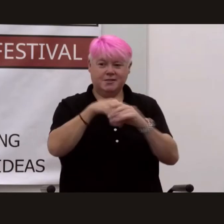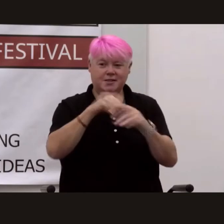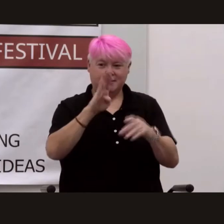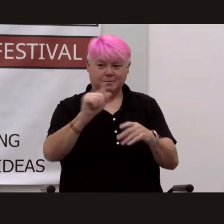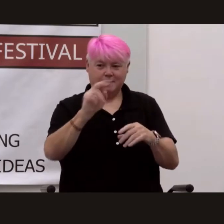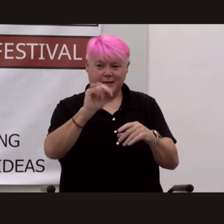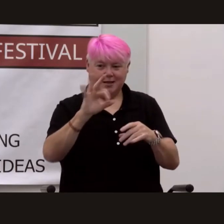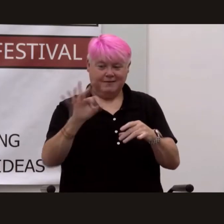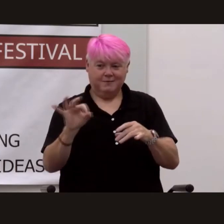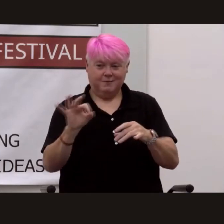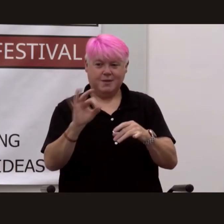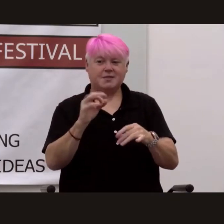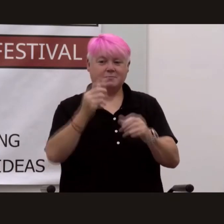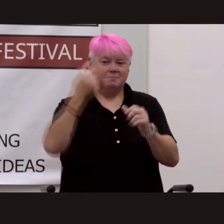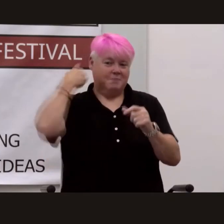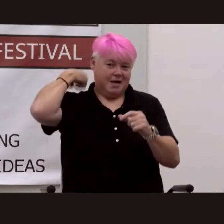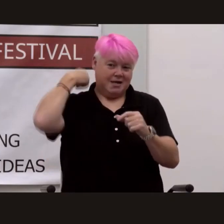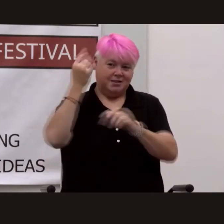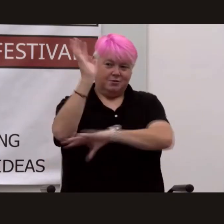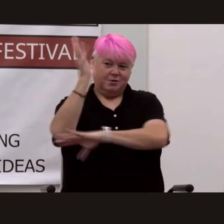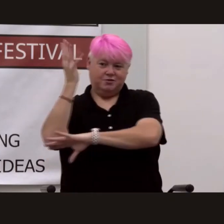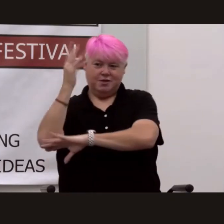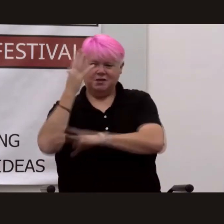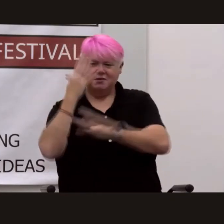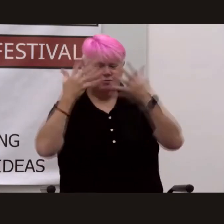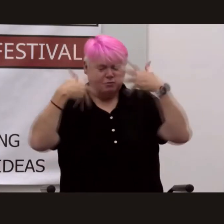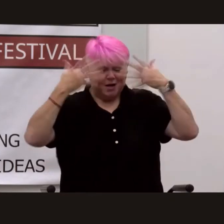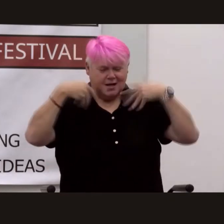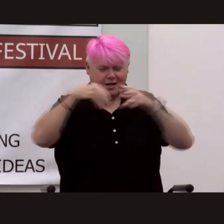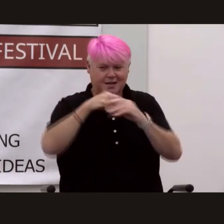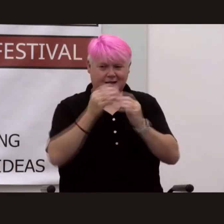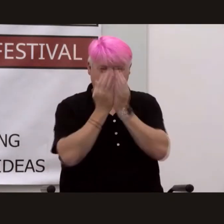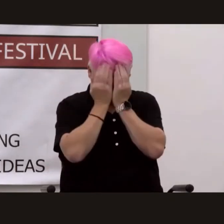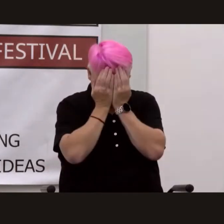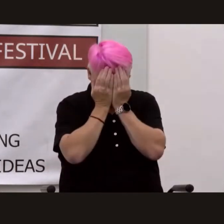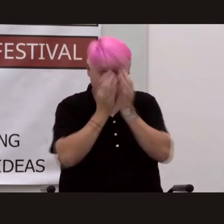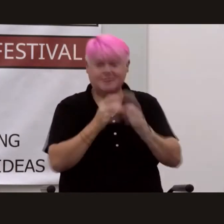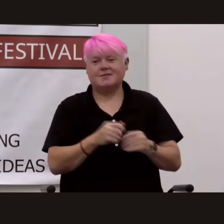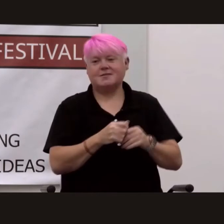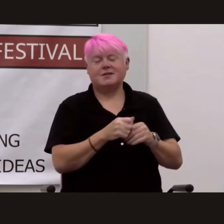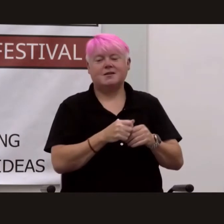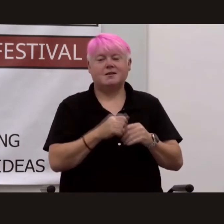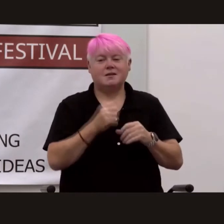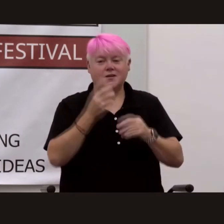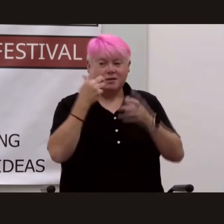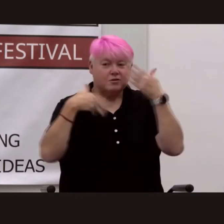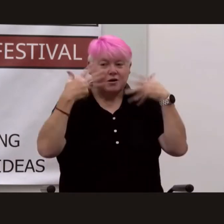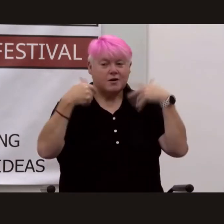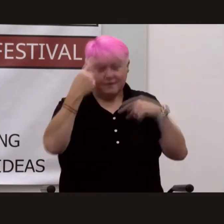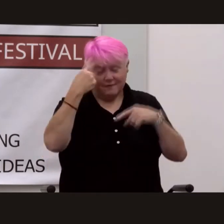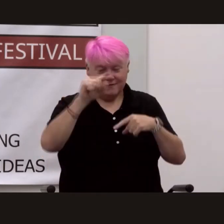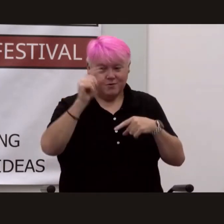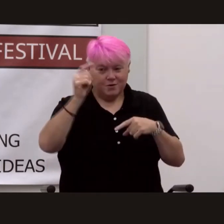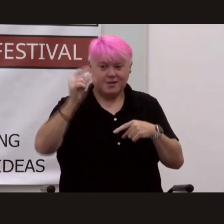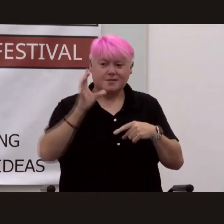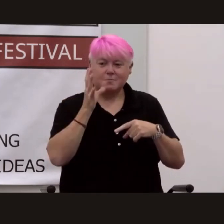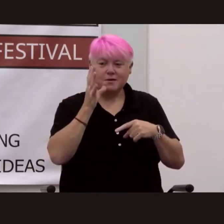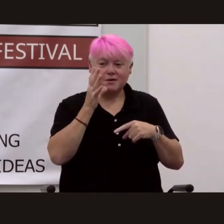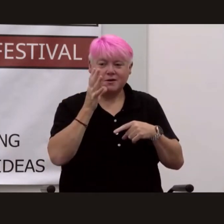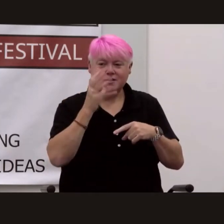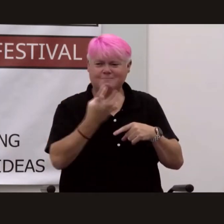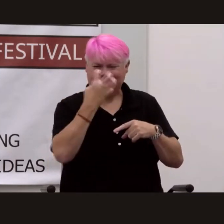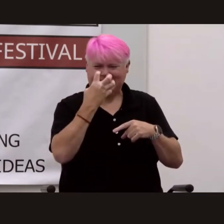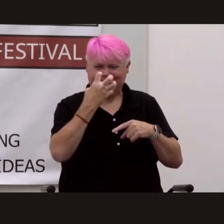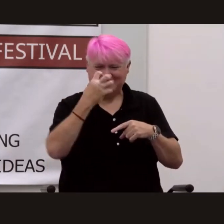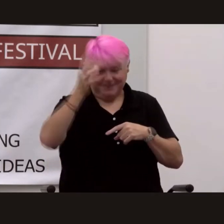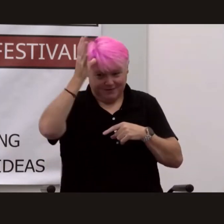to a tree, weeping into his hands. Weeping for his mother, raging at his father, mourning his